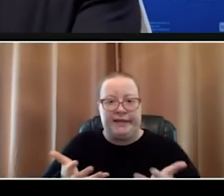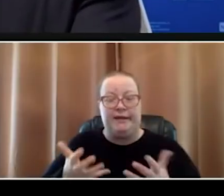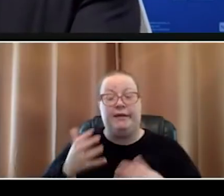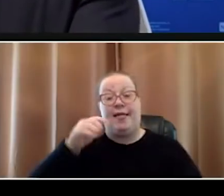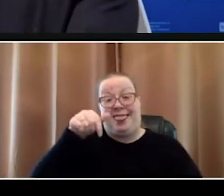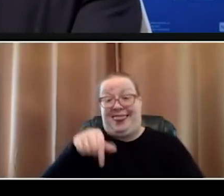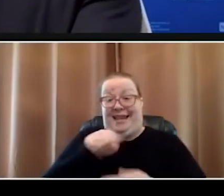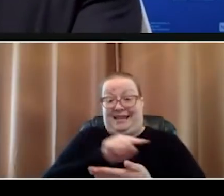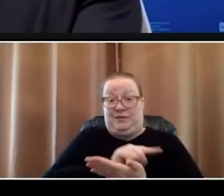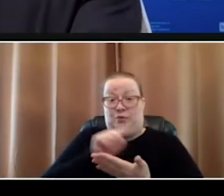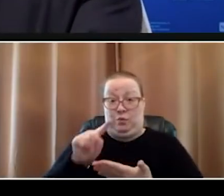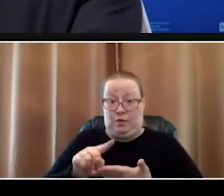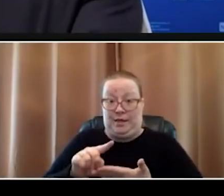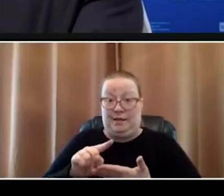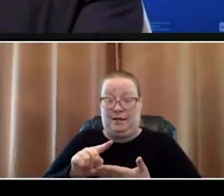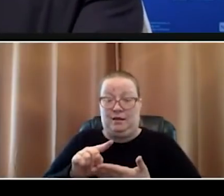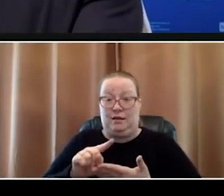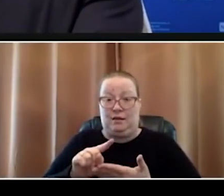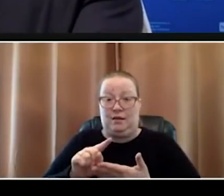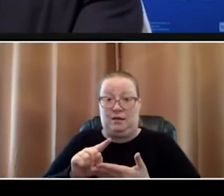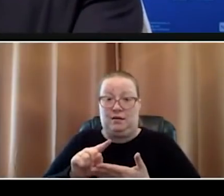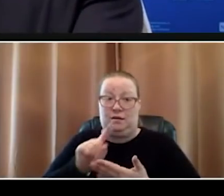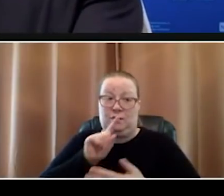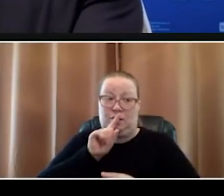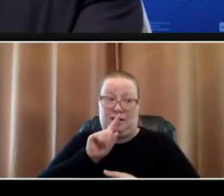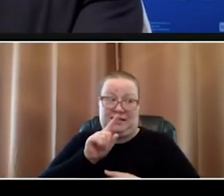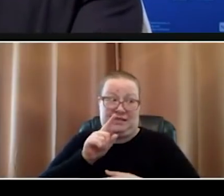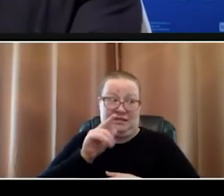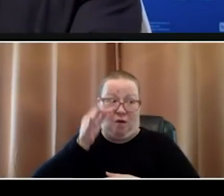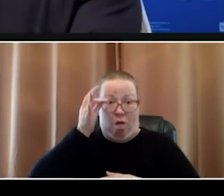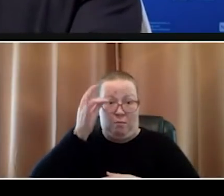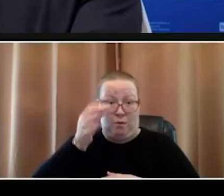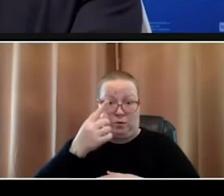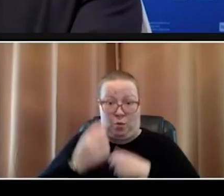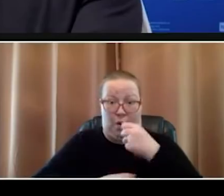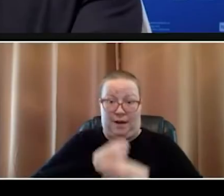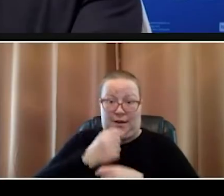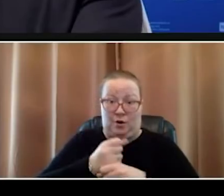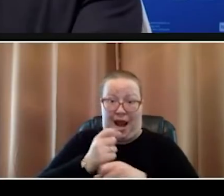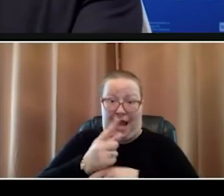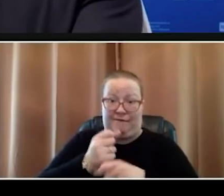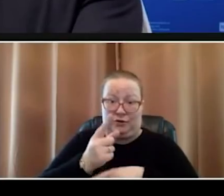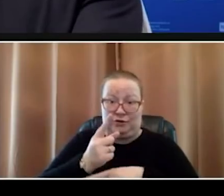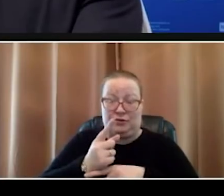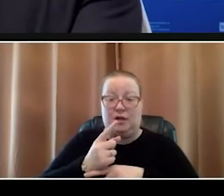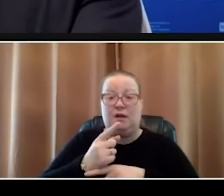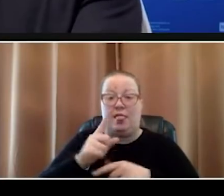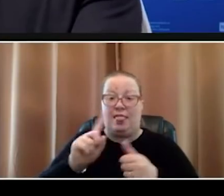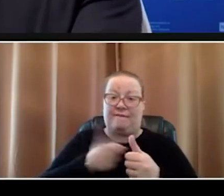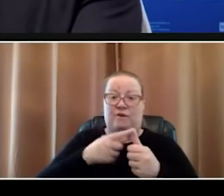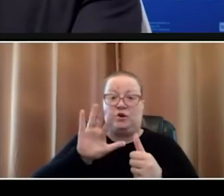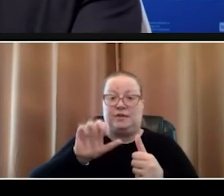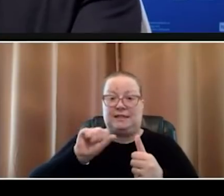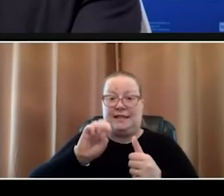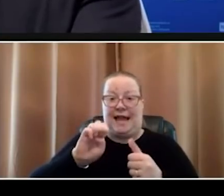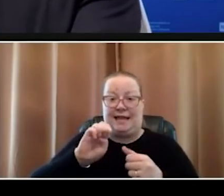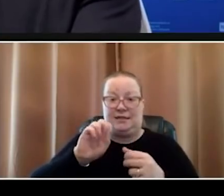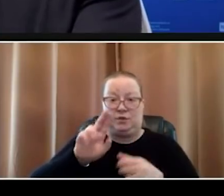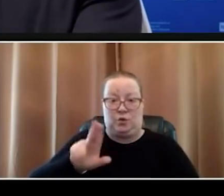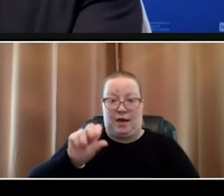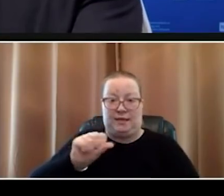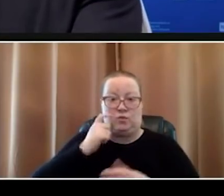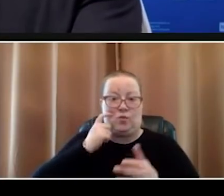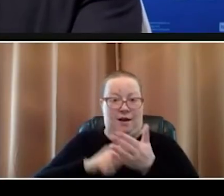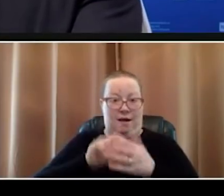is really like the year anniversary of when, the first case in the United States was recognized on January